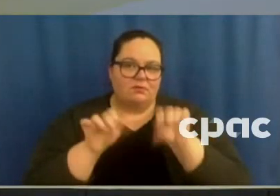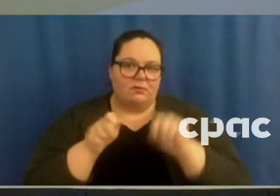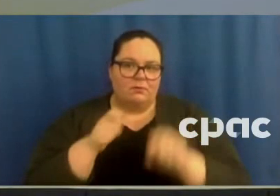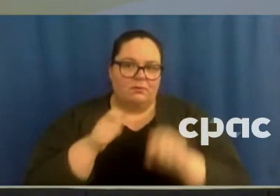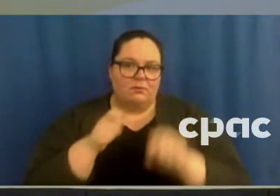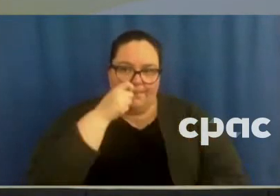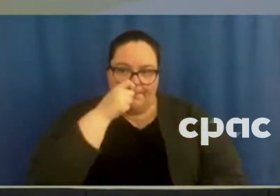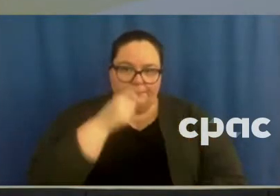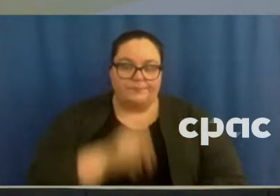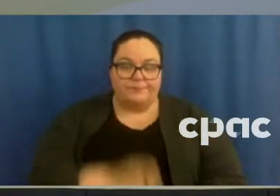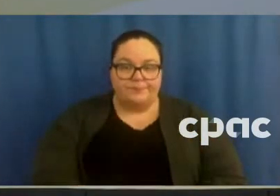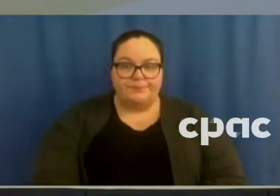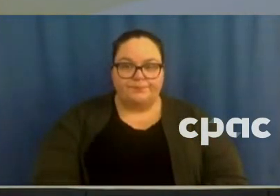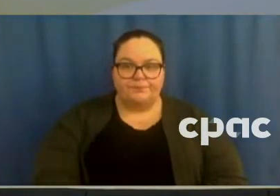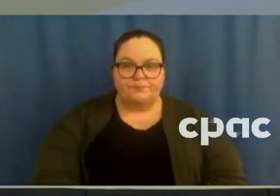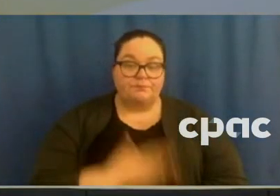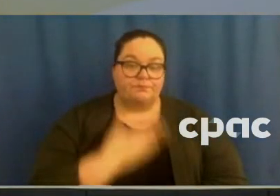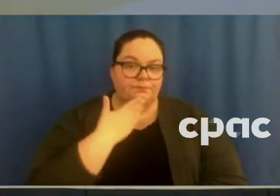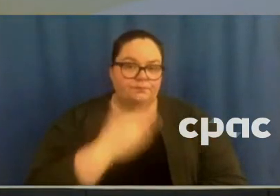Thank you.